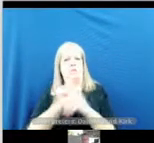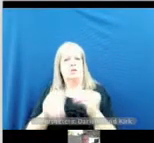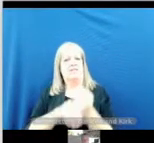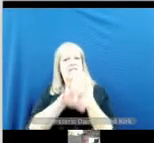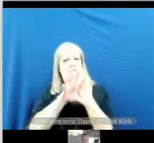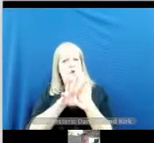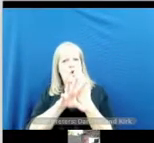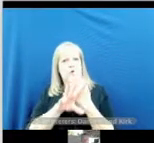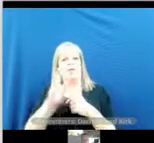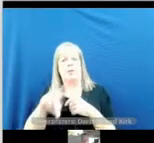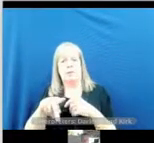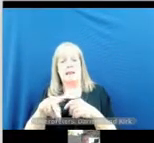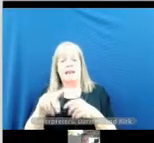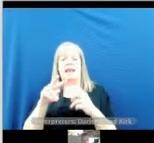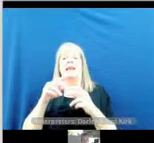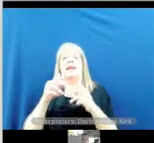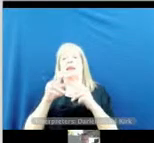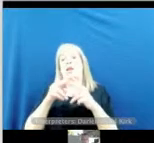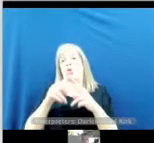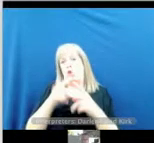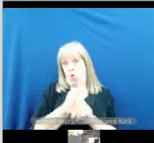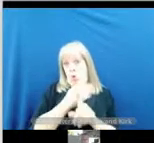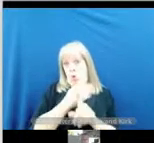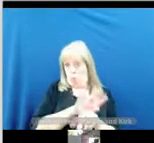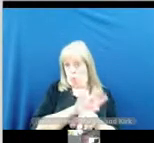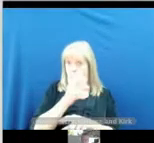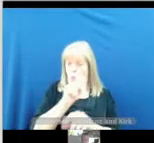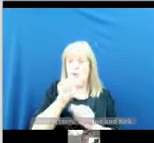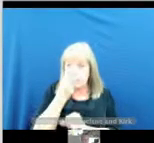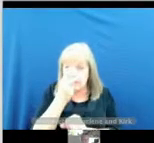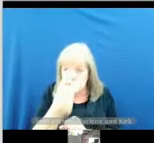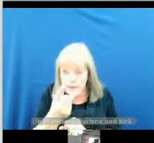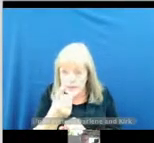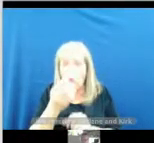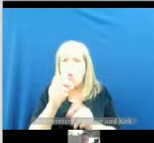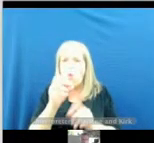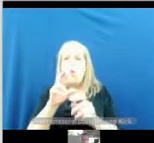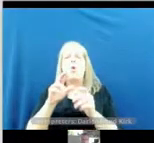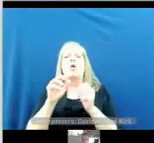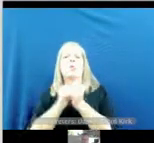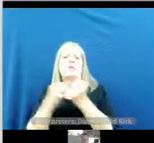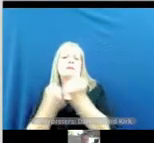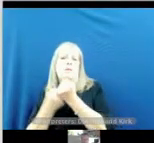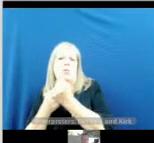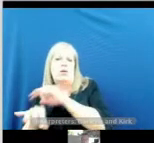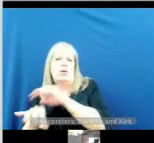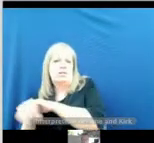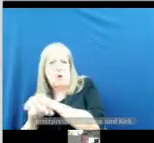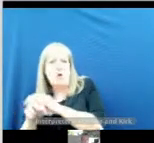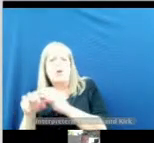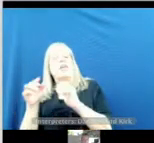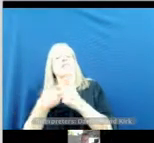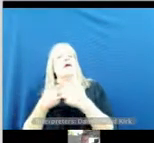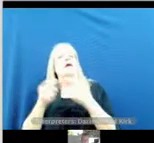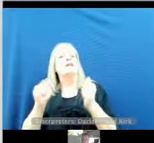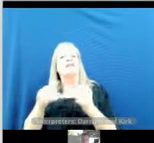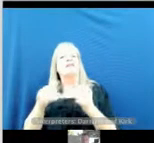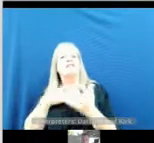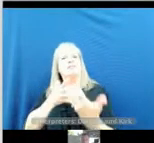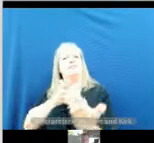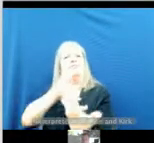either independently or with support, and could come into your classroom that way, or again, via the web on webcam.